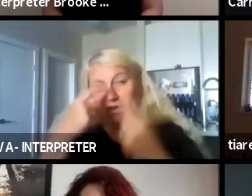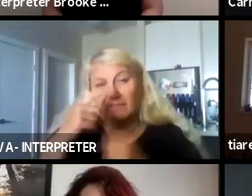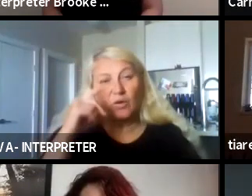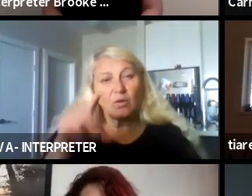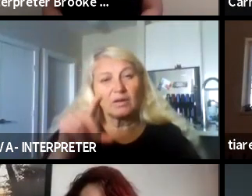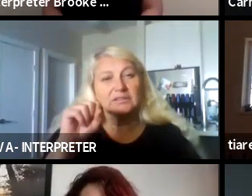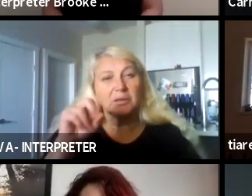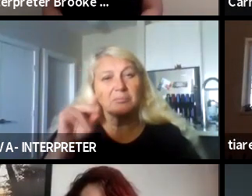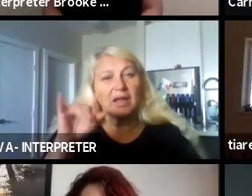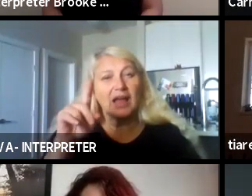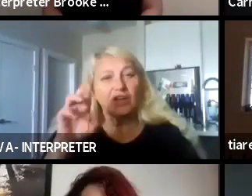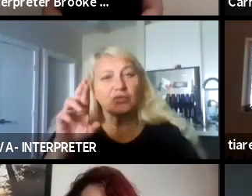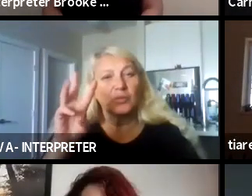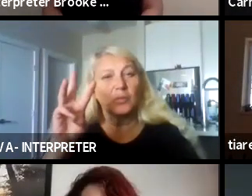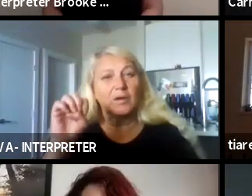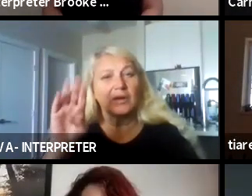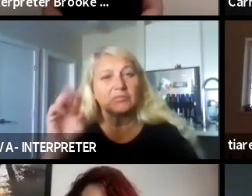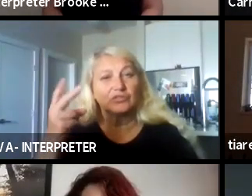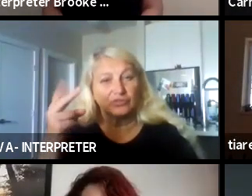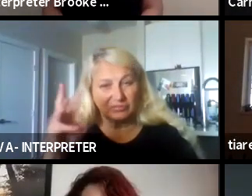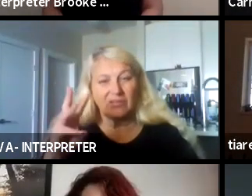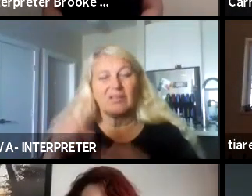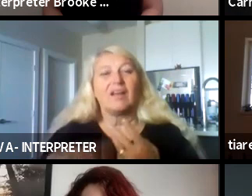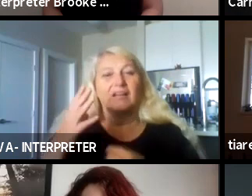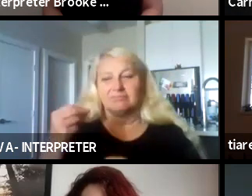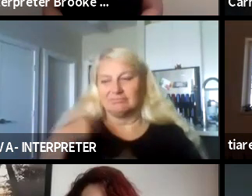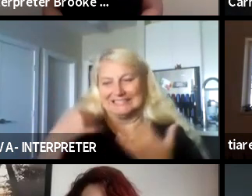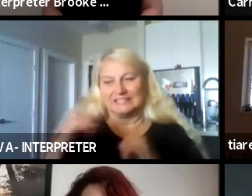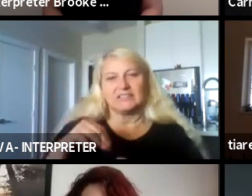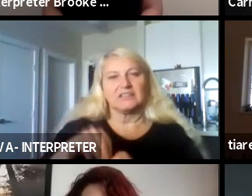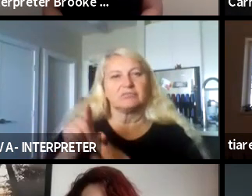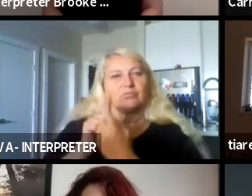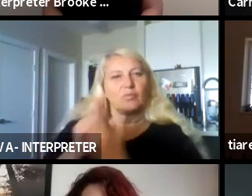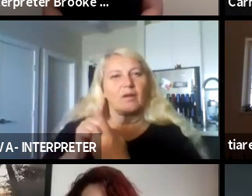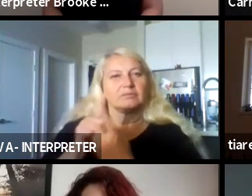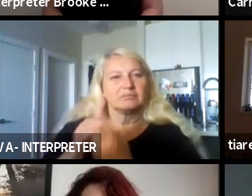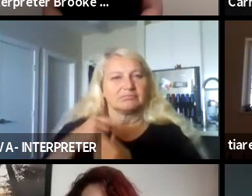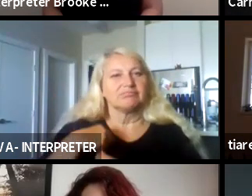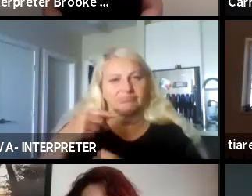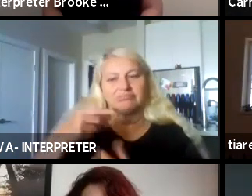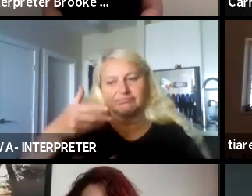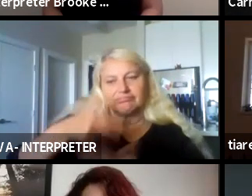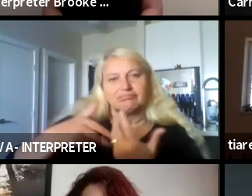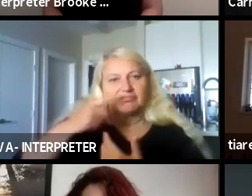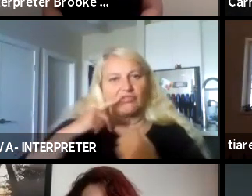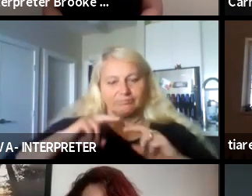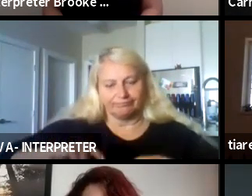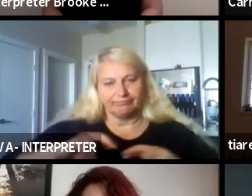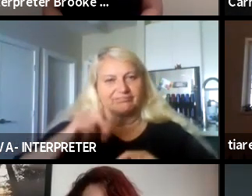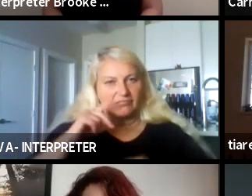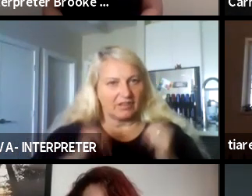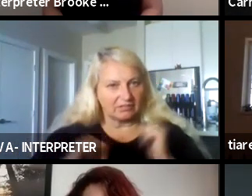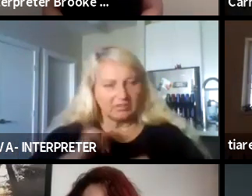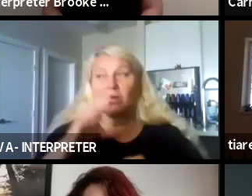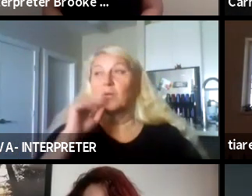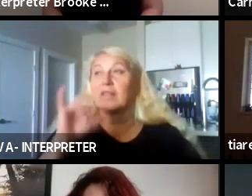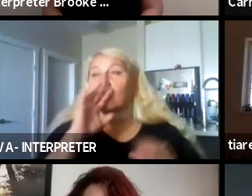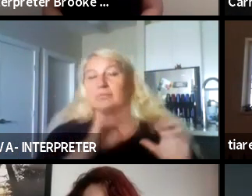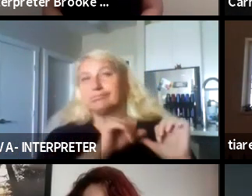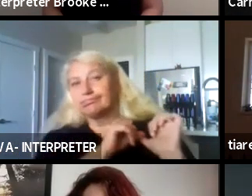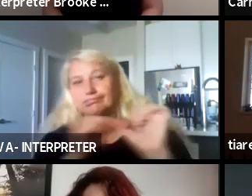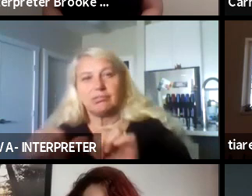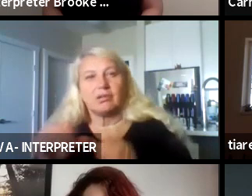been sharing 45 second thoughts for the past 2 weeks, and I'm going to continue for the rest of April.